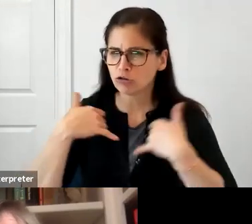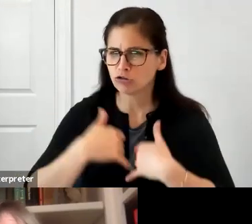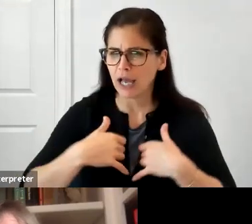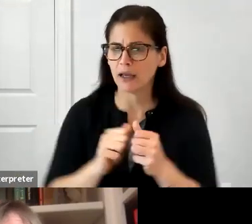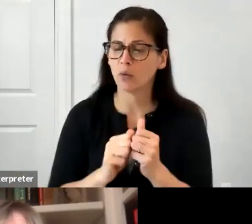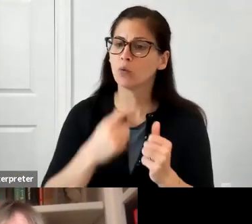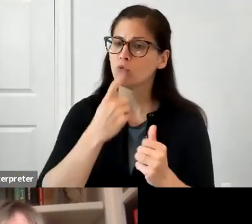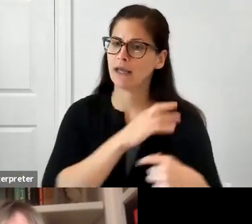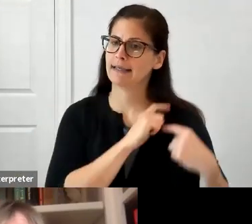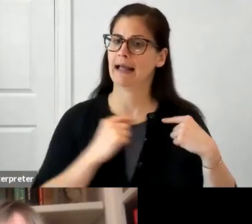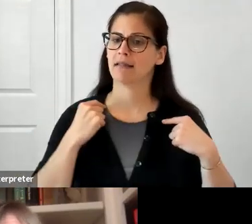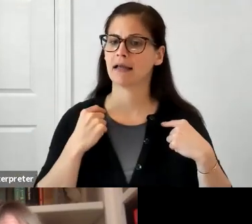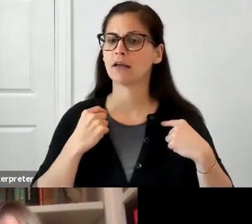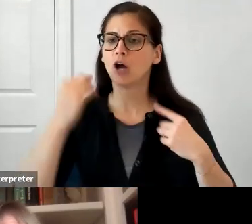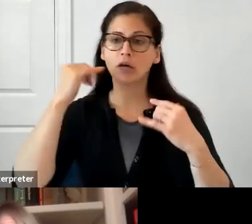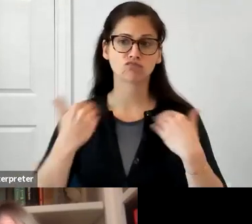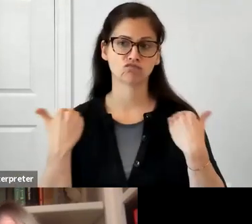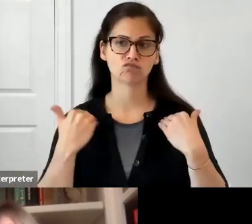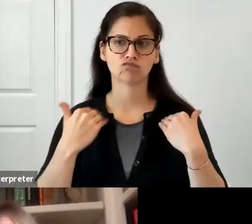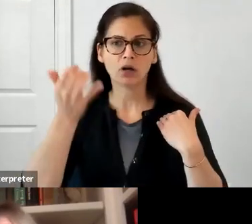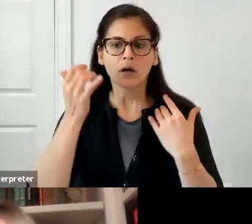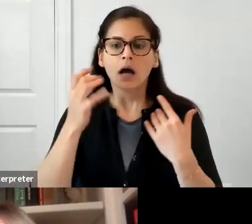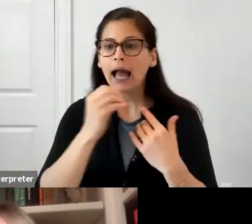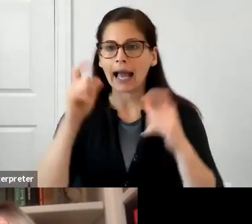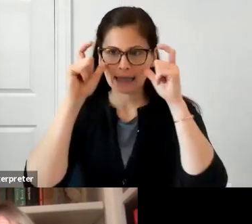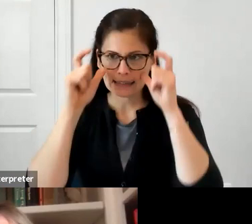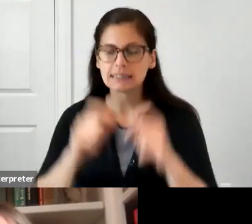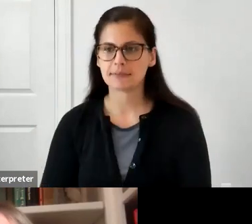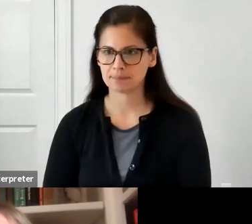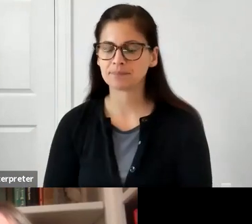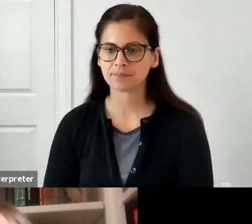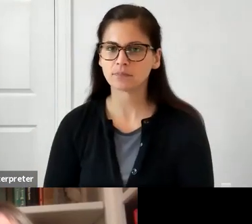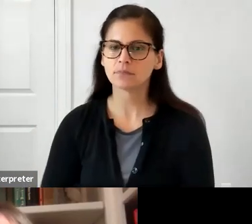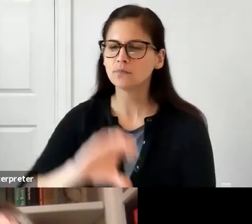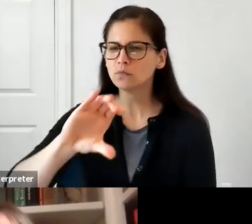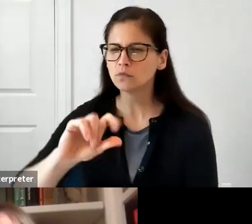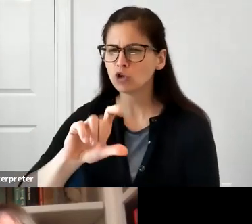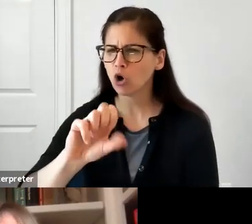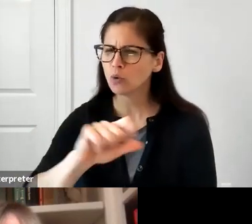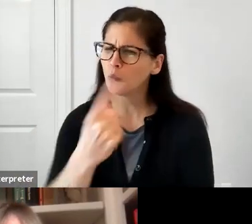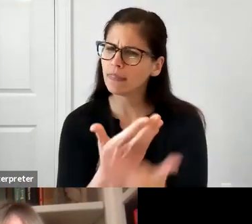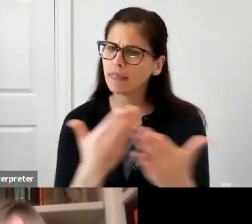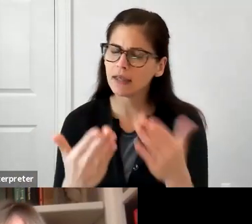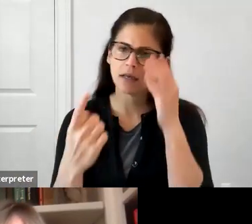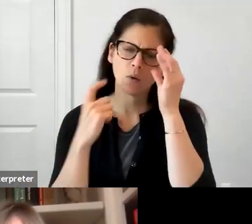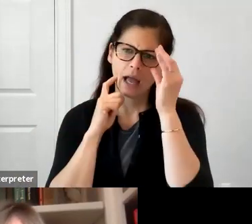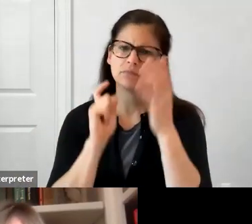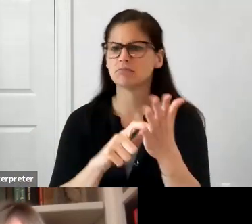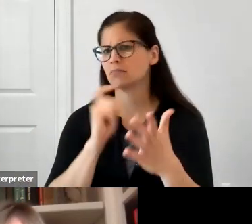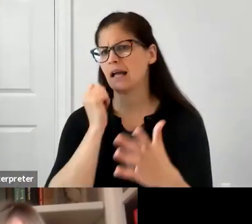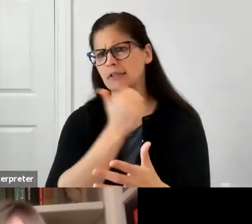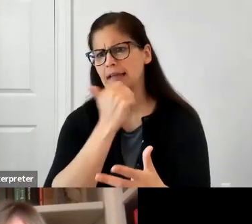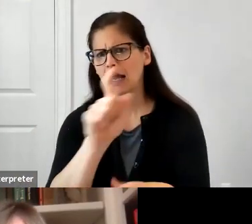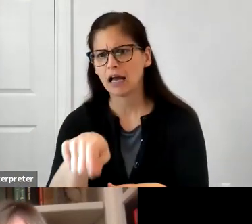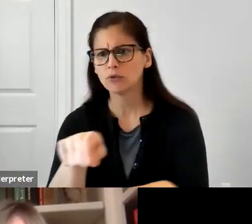red necklace. I have shoulder length hair and I am wearing glasses. Charles, you know, one of the things, and we have to acknowledge every day as